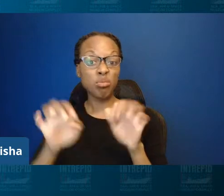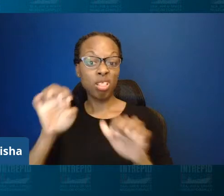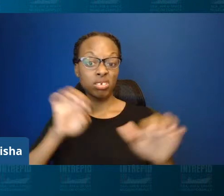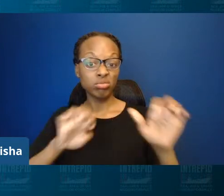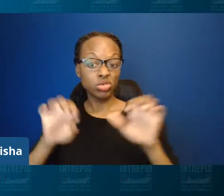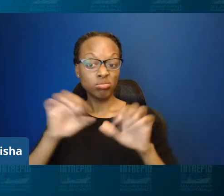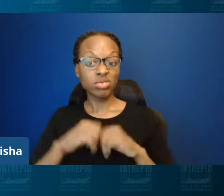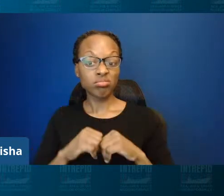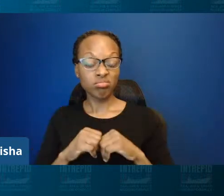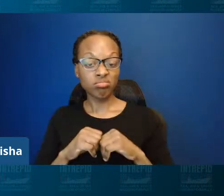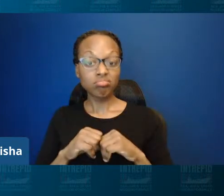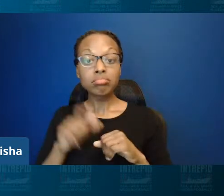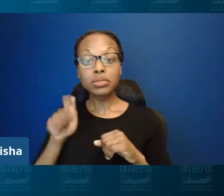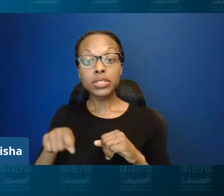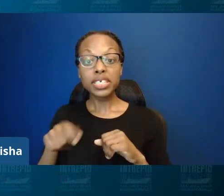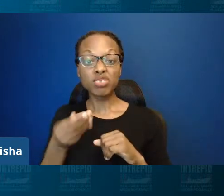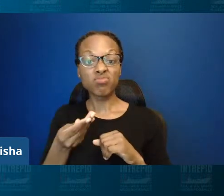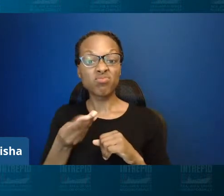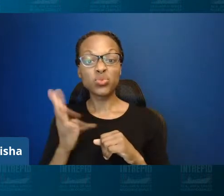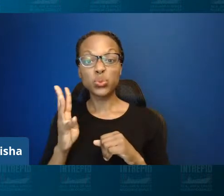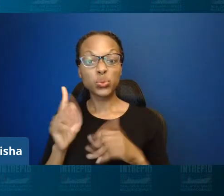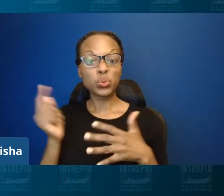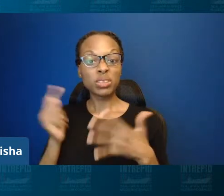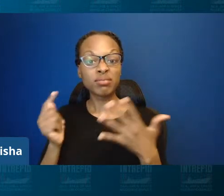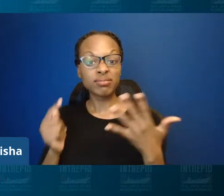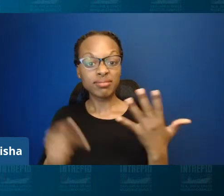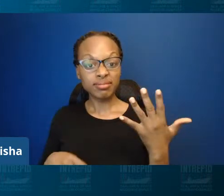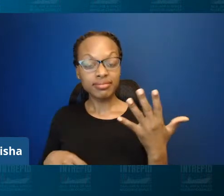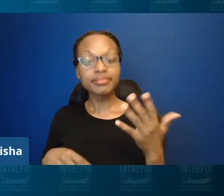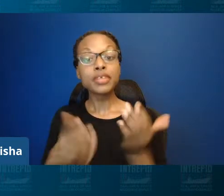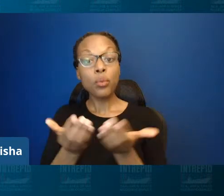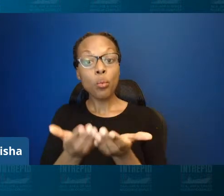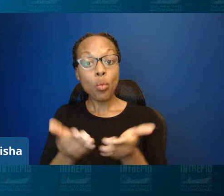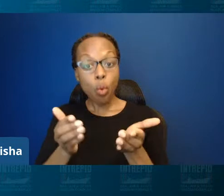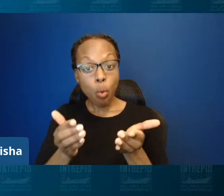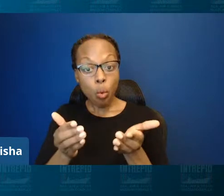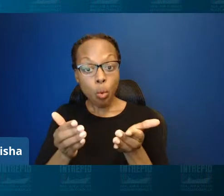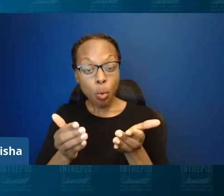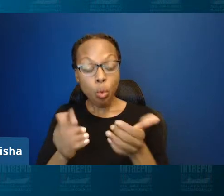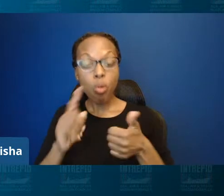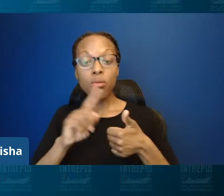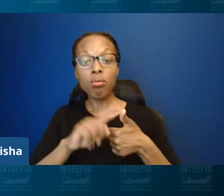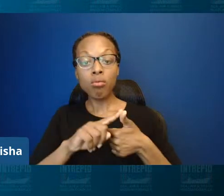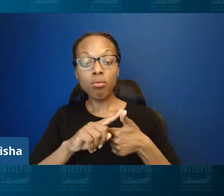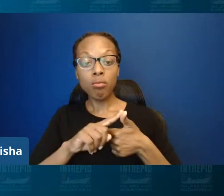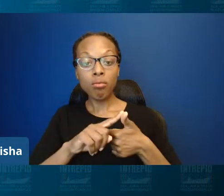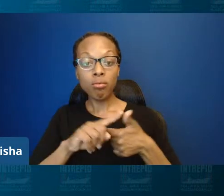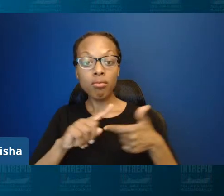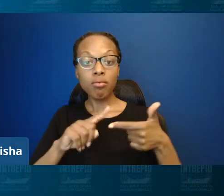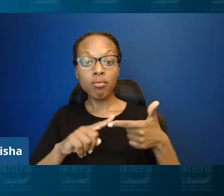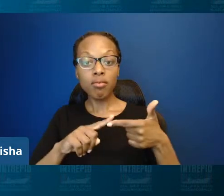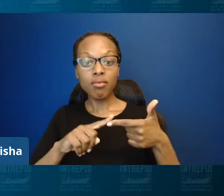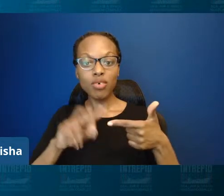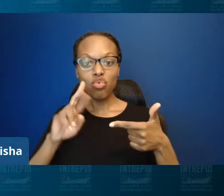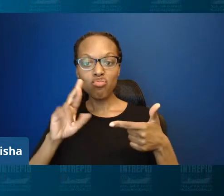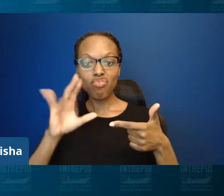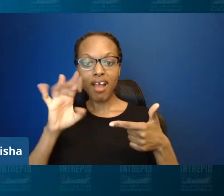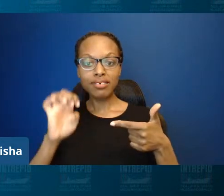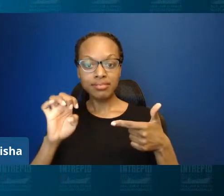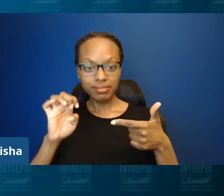You only need a few materials, a bowl, some rice,